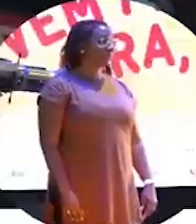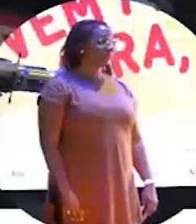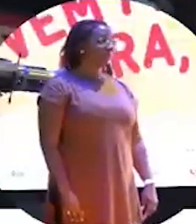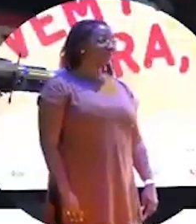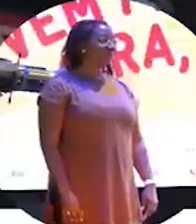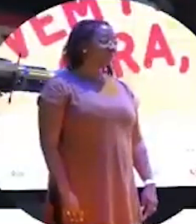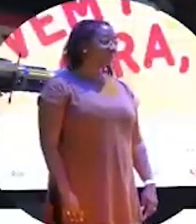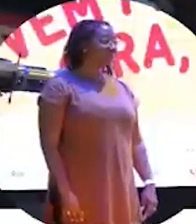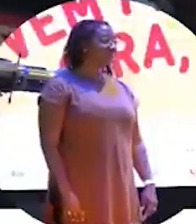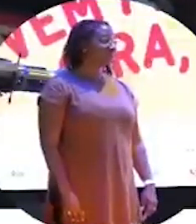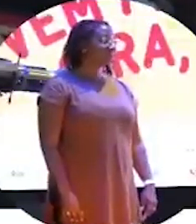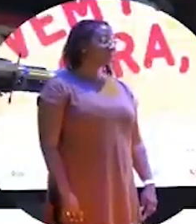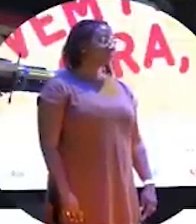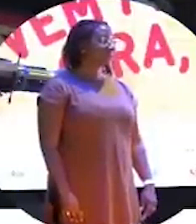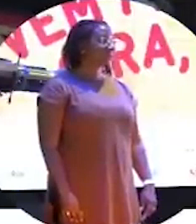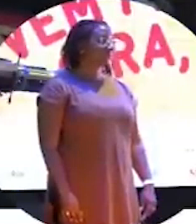Uau! Uhum.